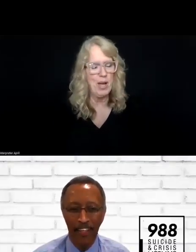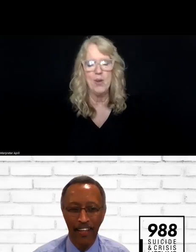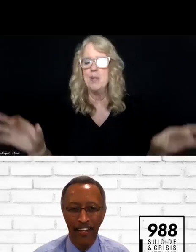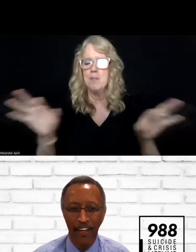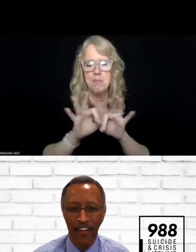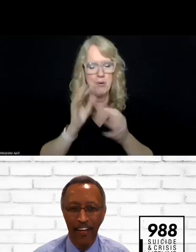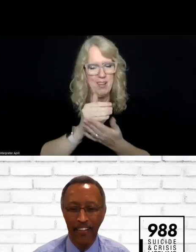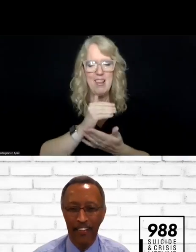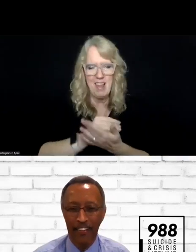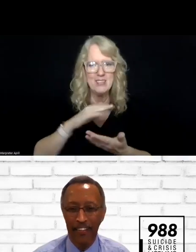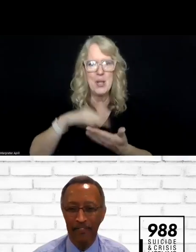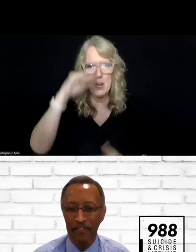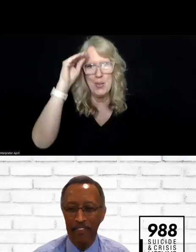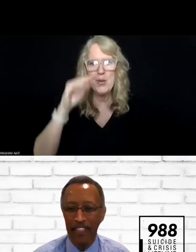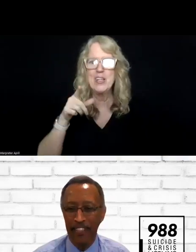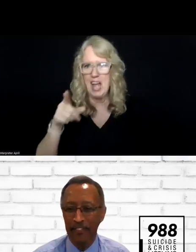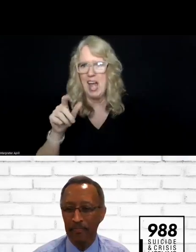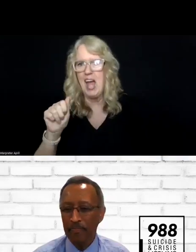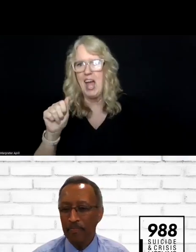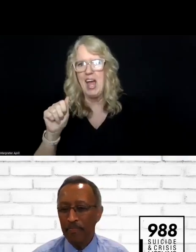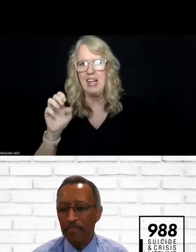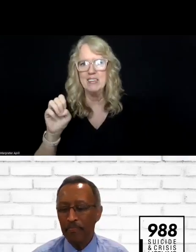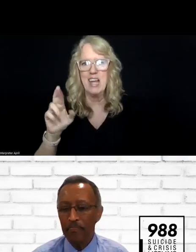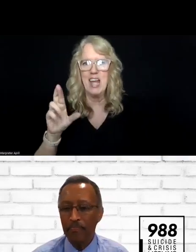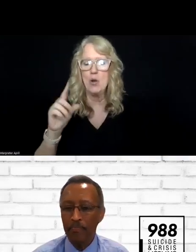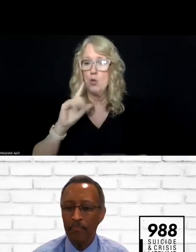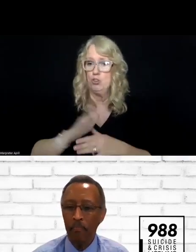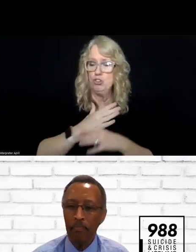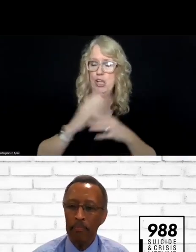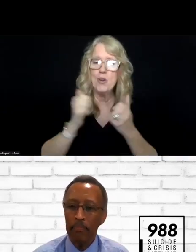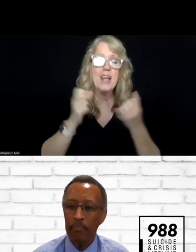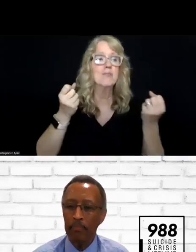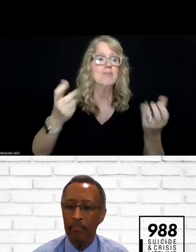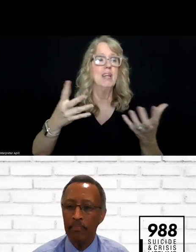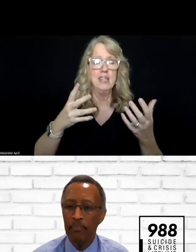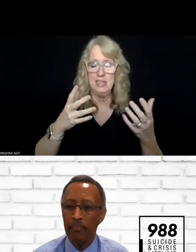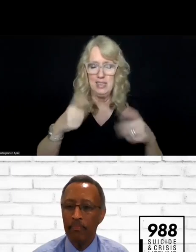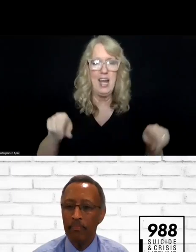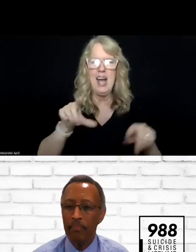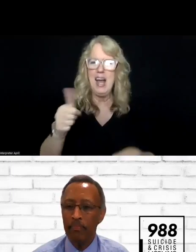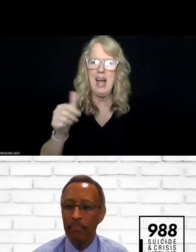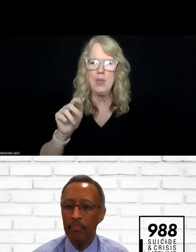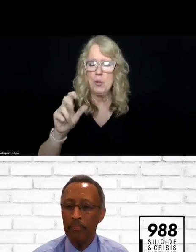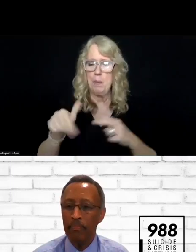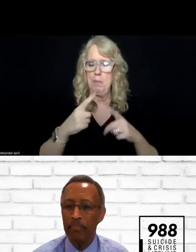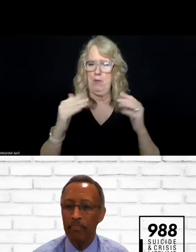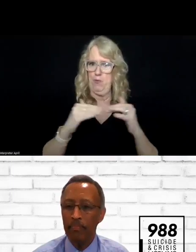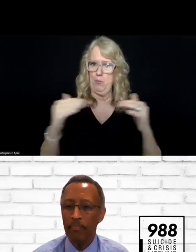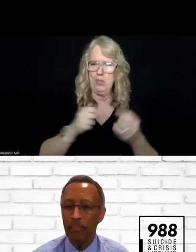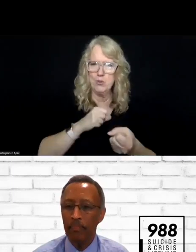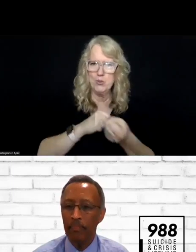learned. And as Arrow shared first at the beginning, that along with many other tools, but peer support is one of